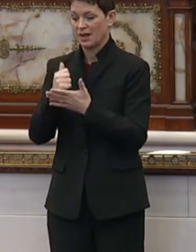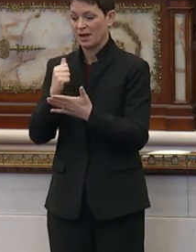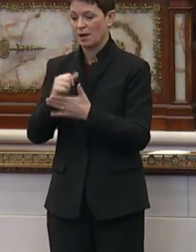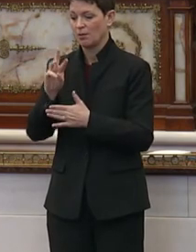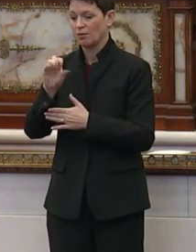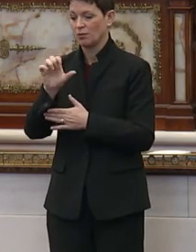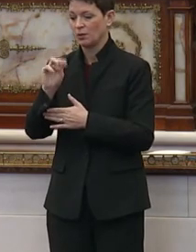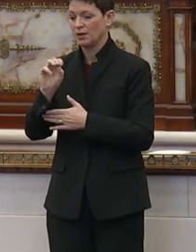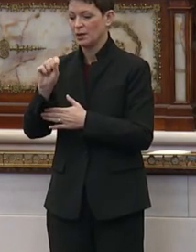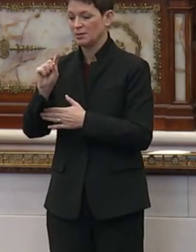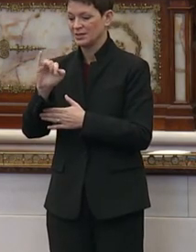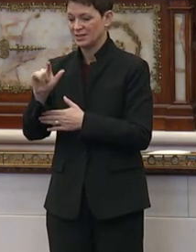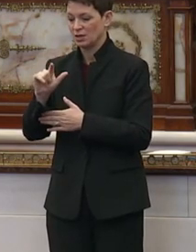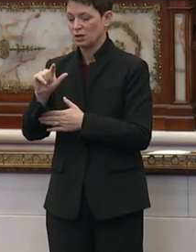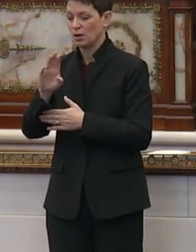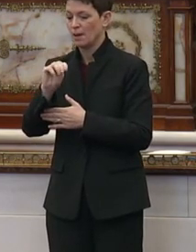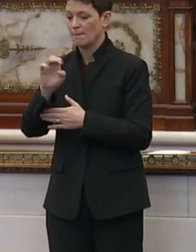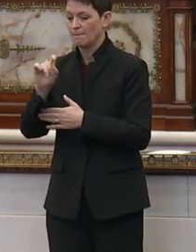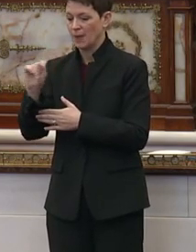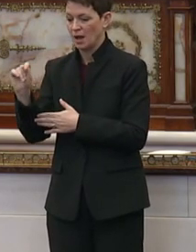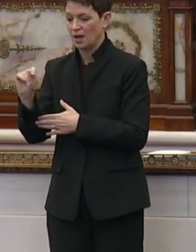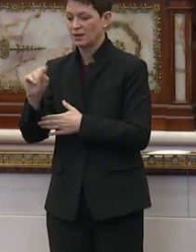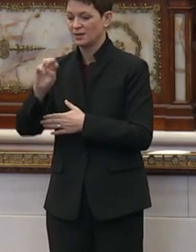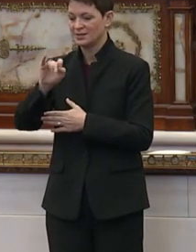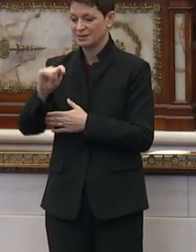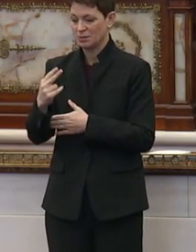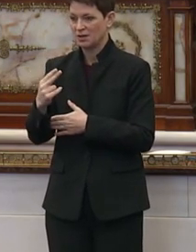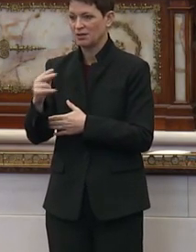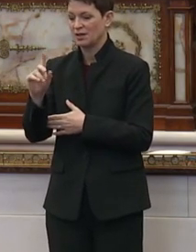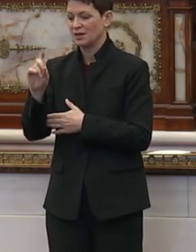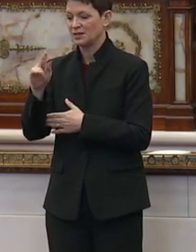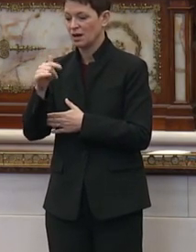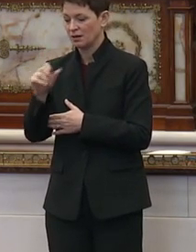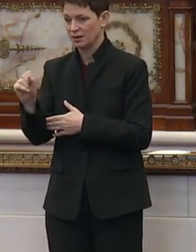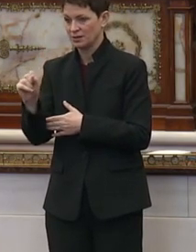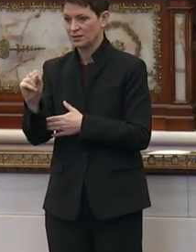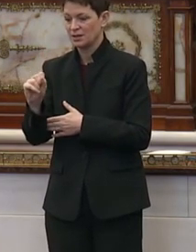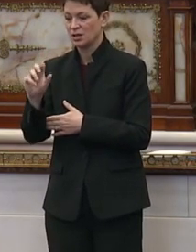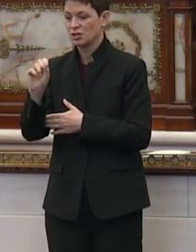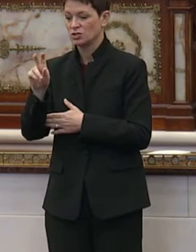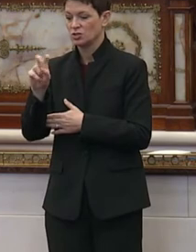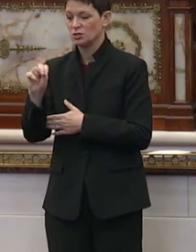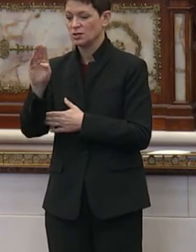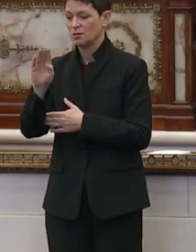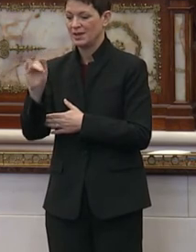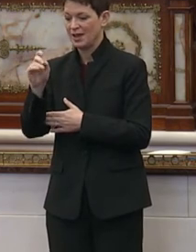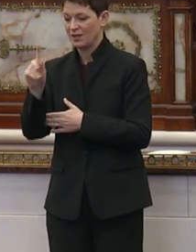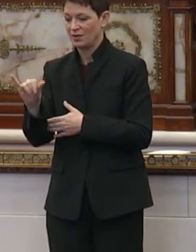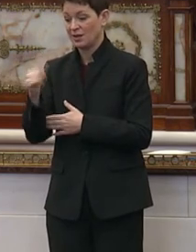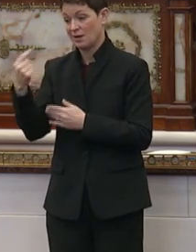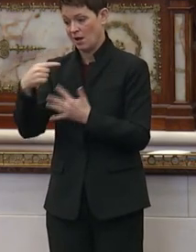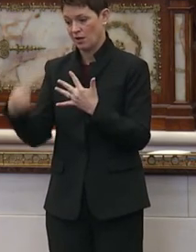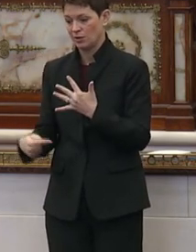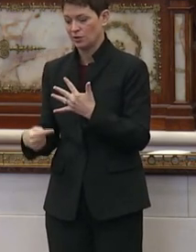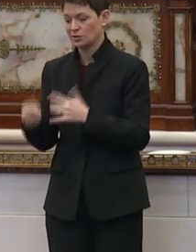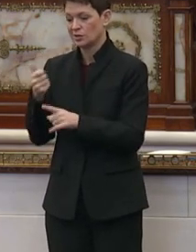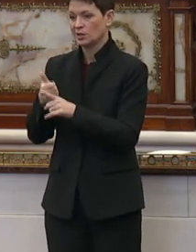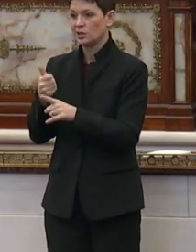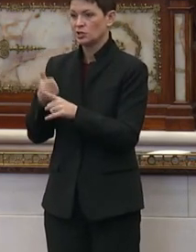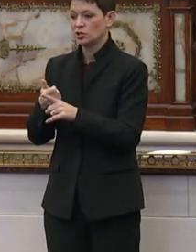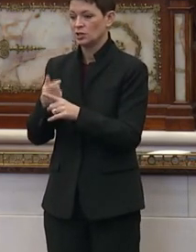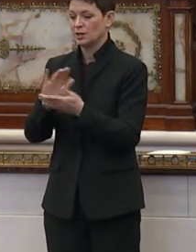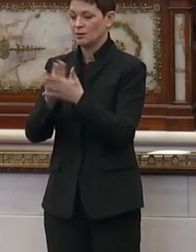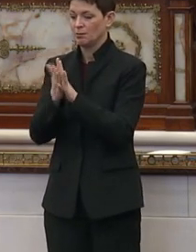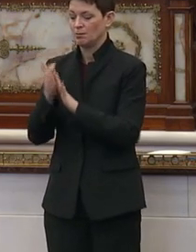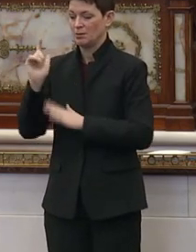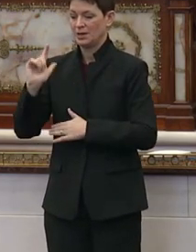William Still, Lucretia Mott, Stephen Smith, Frederick Douglass, Susan B. Anthony, and many others, Tubman soon